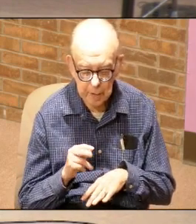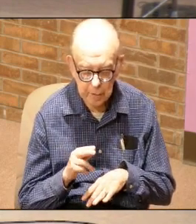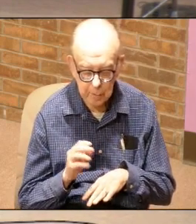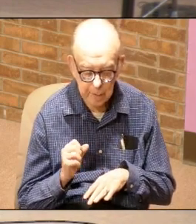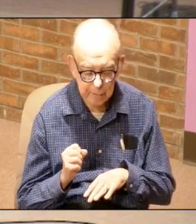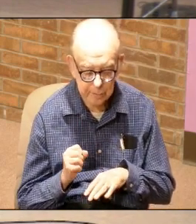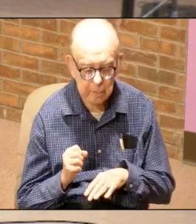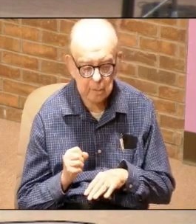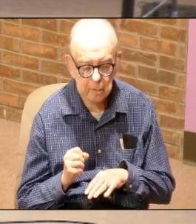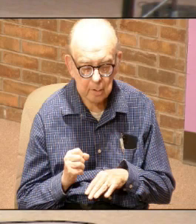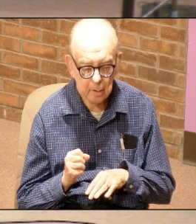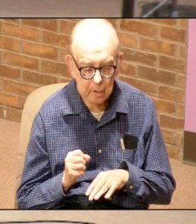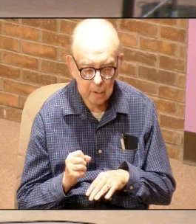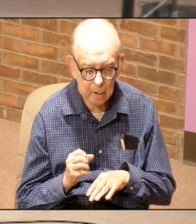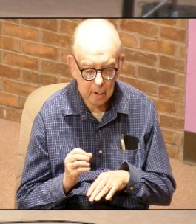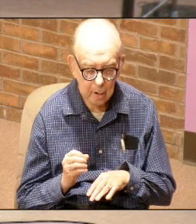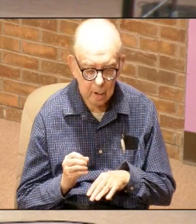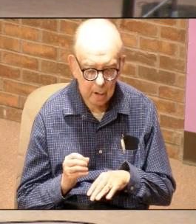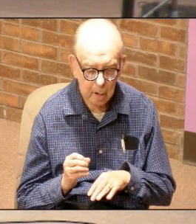So